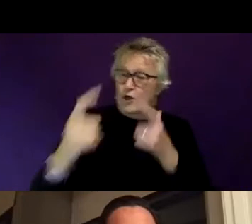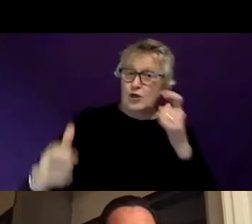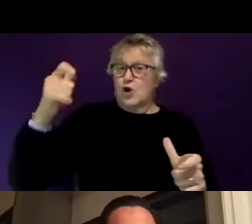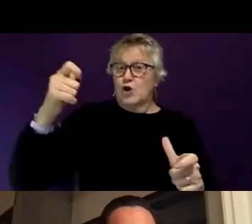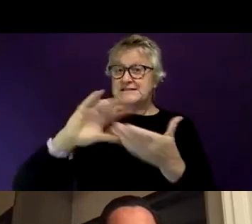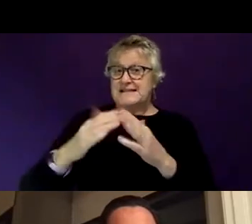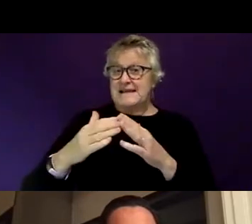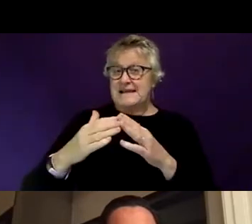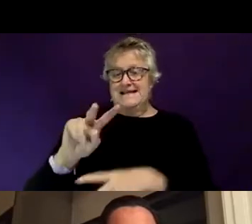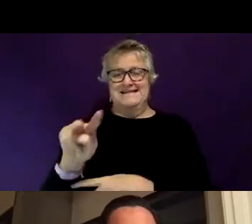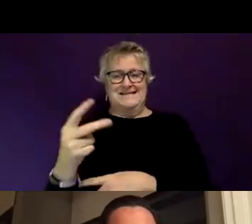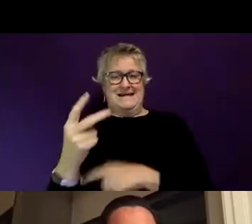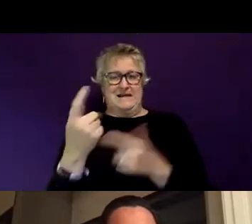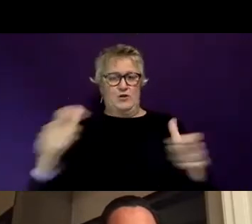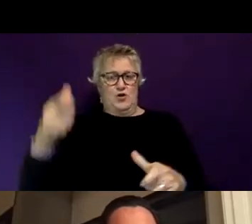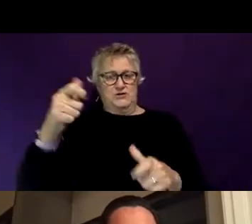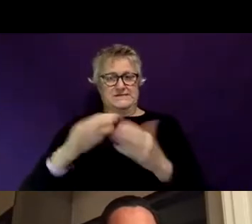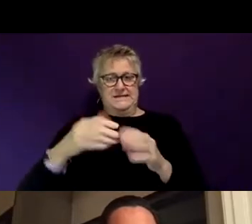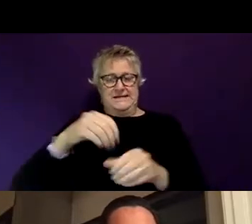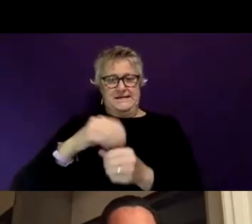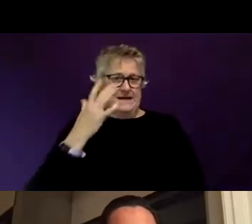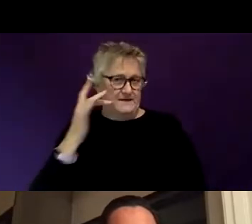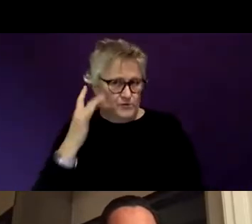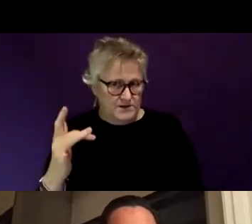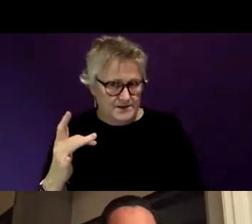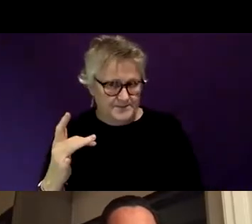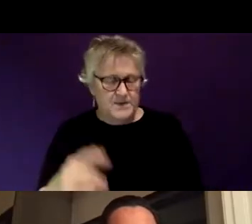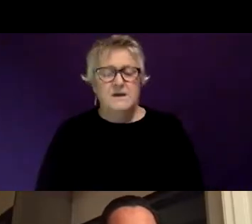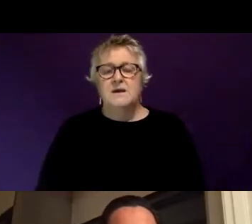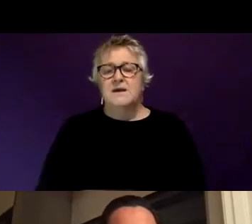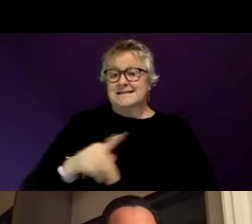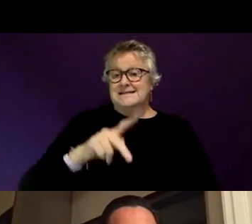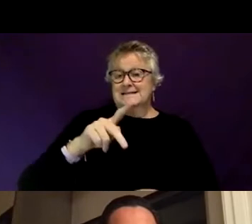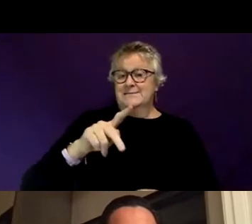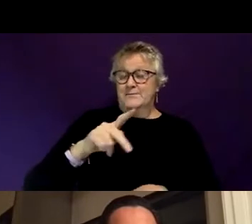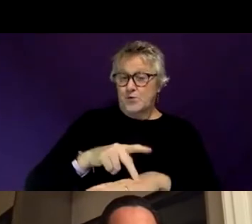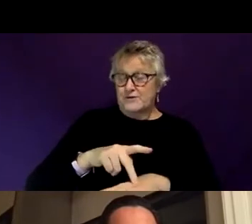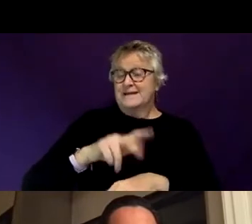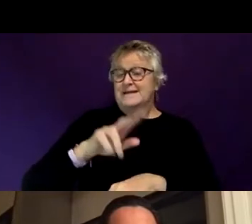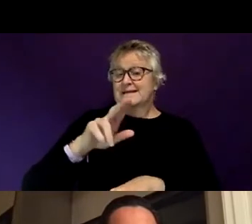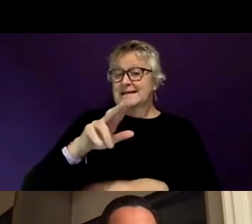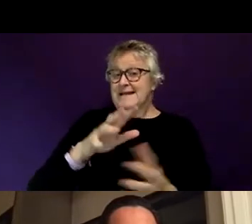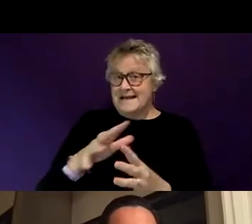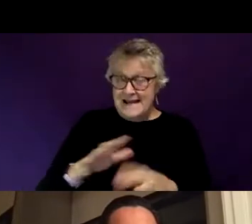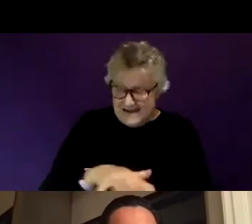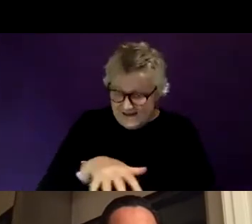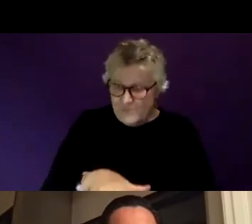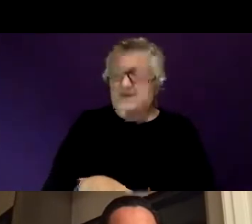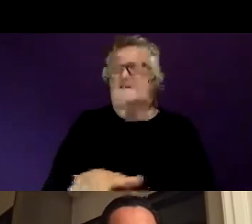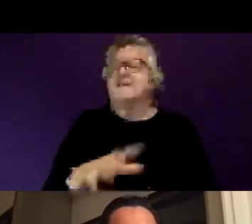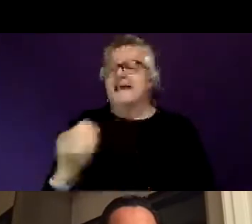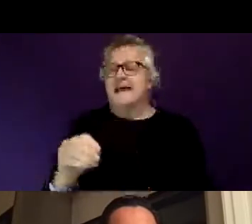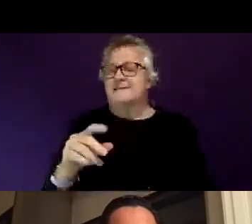A third-generation San Diegan of Filipino, Native American, Puerto Rican, and Dutch descent, he's the first person of color and the